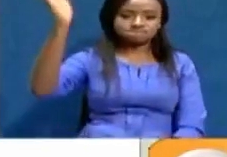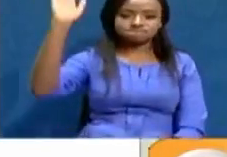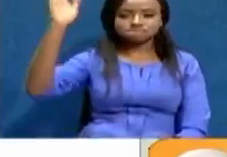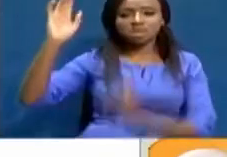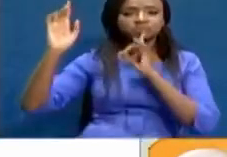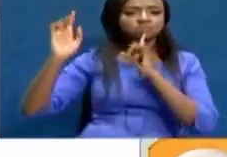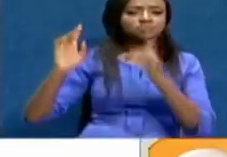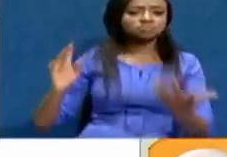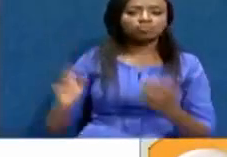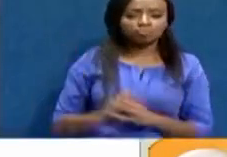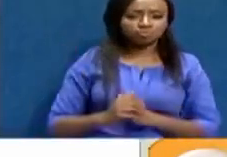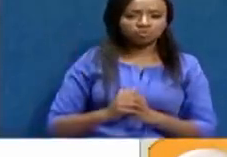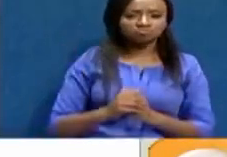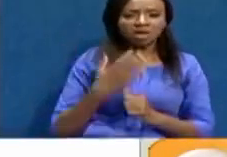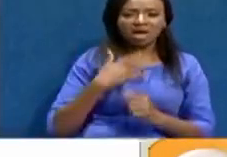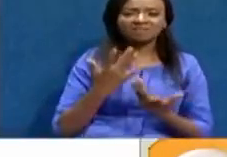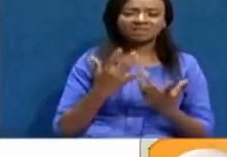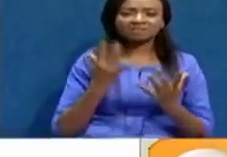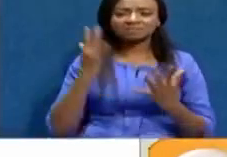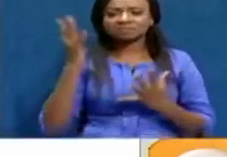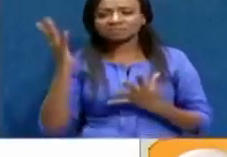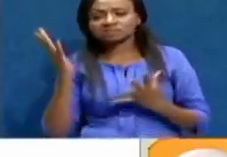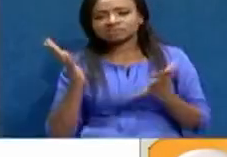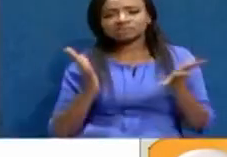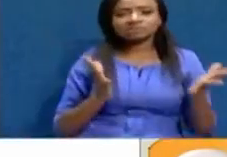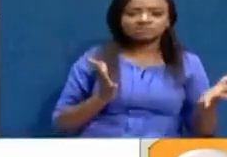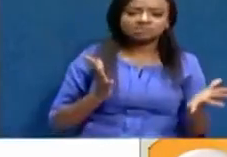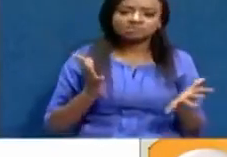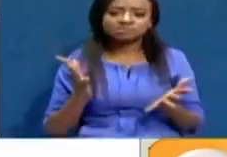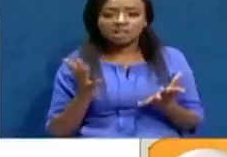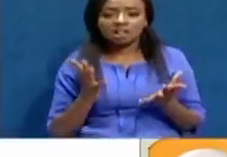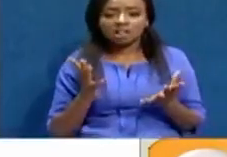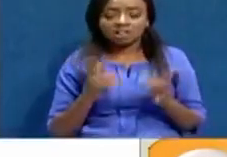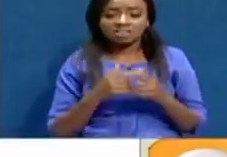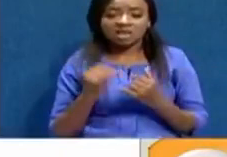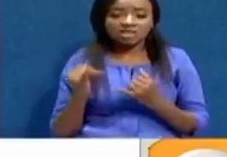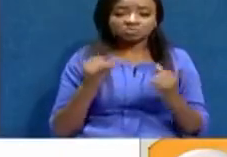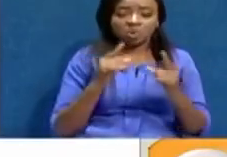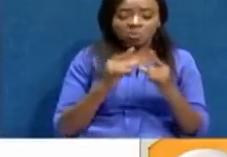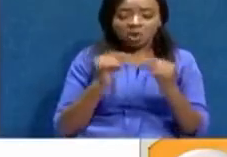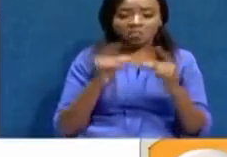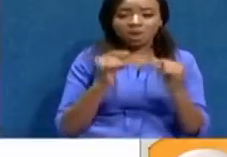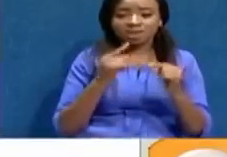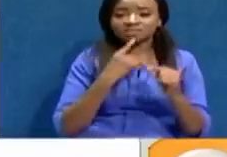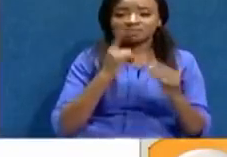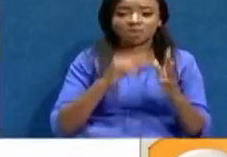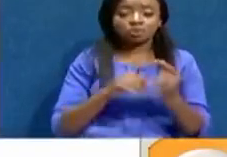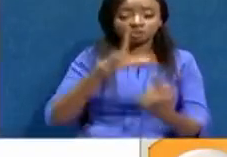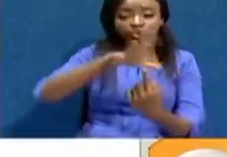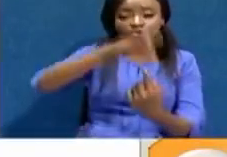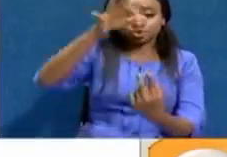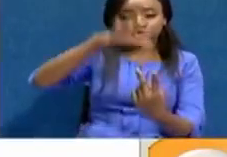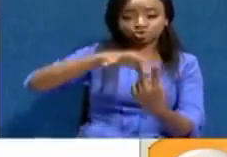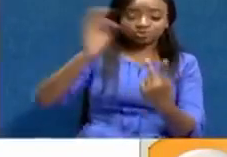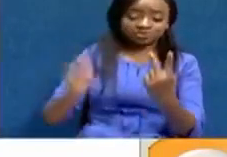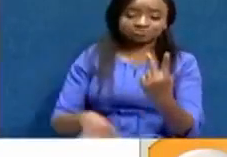speeches, talked of a moral dilemma and introduced to our COVID-19 vocabulary a dichotomy he called a choice